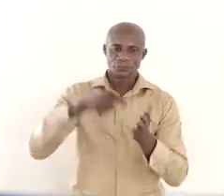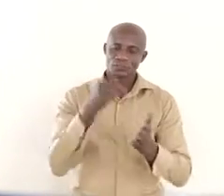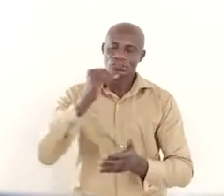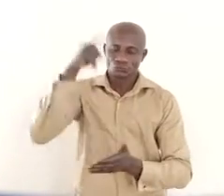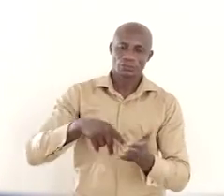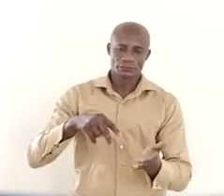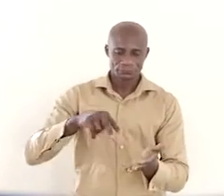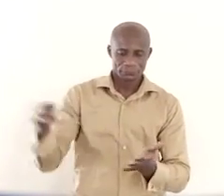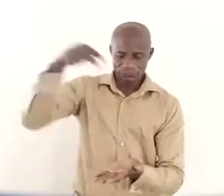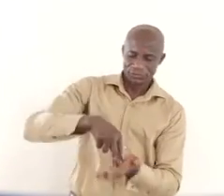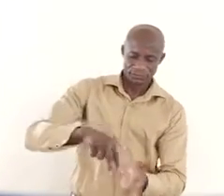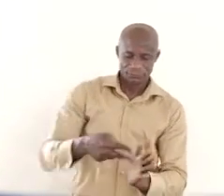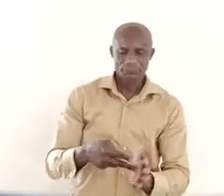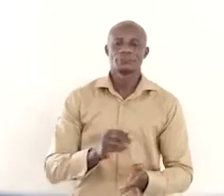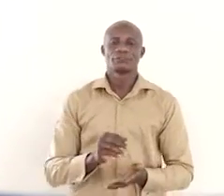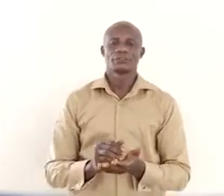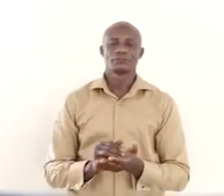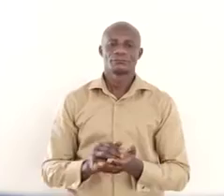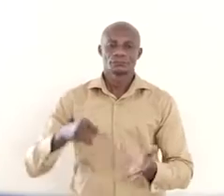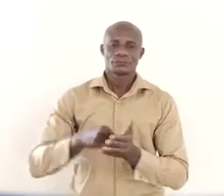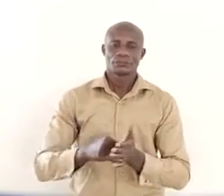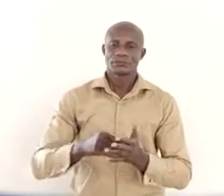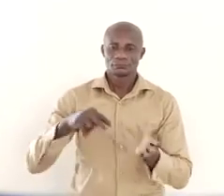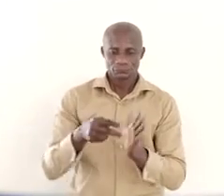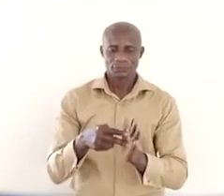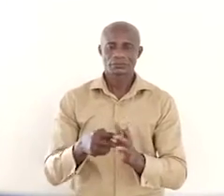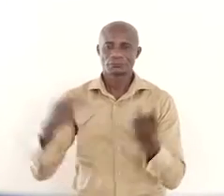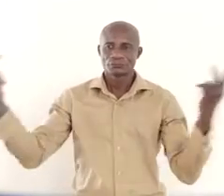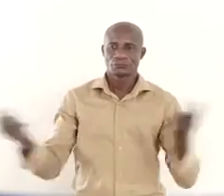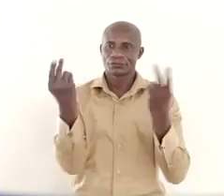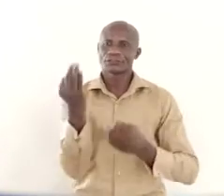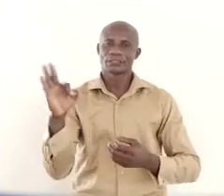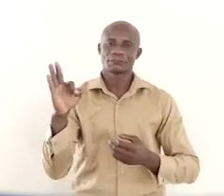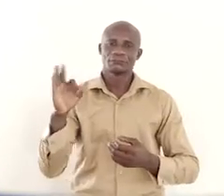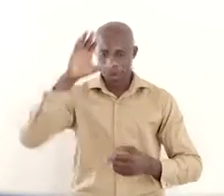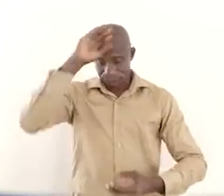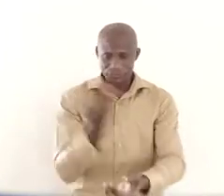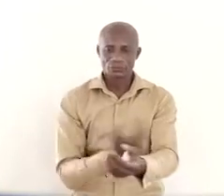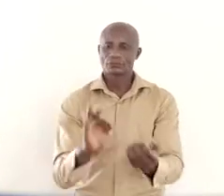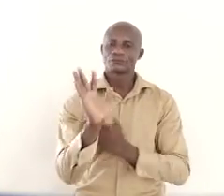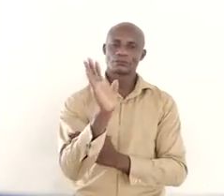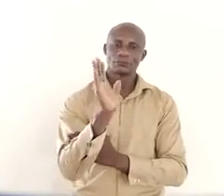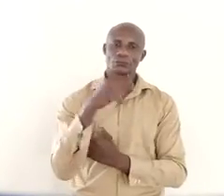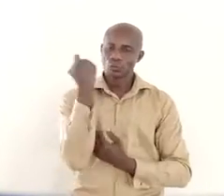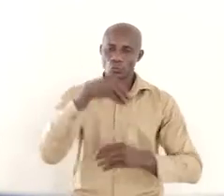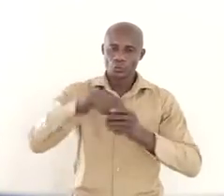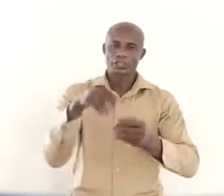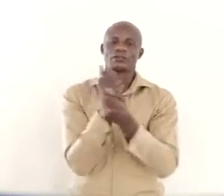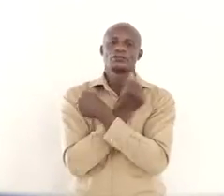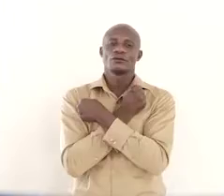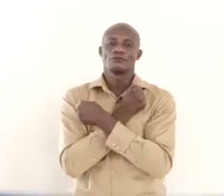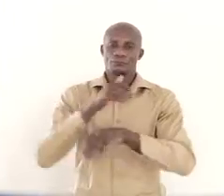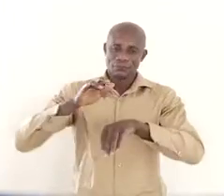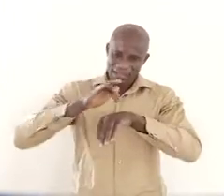This is what the resurrection means. It means the victory of the Son of God who in